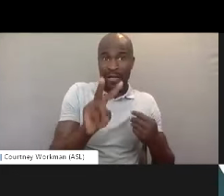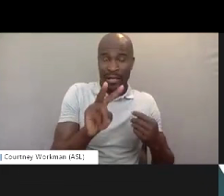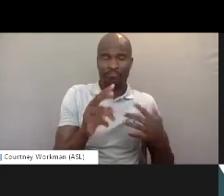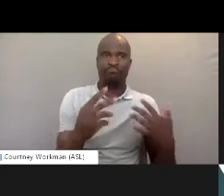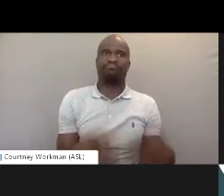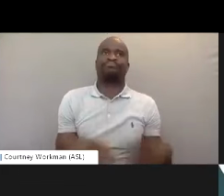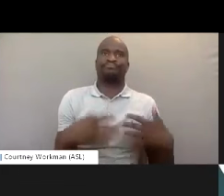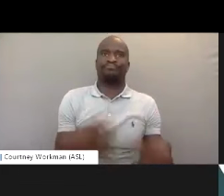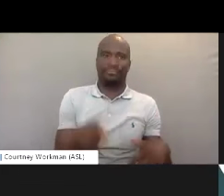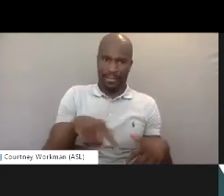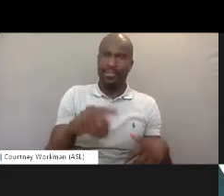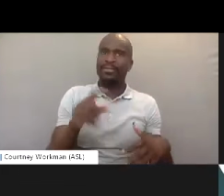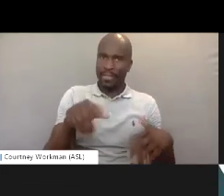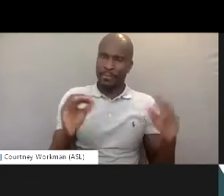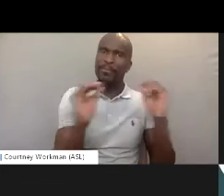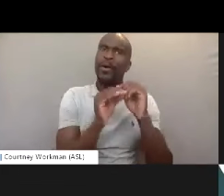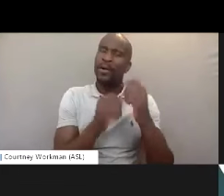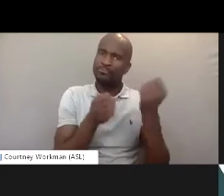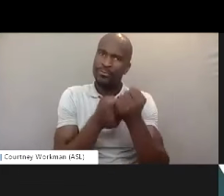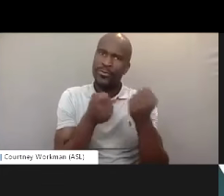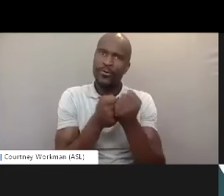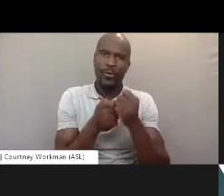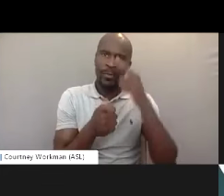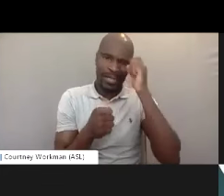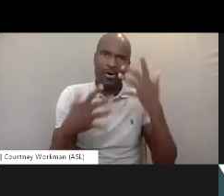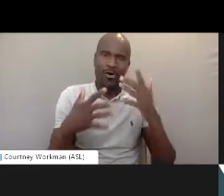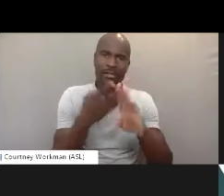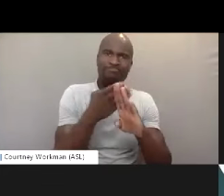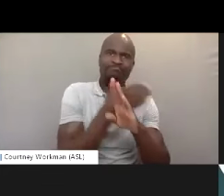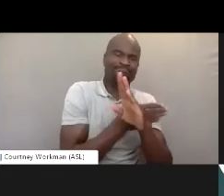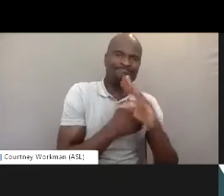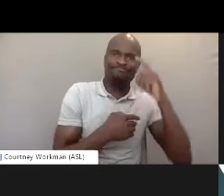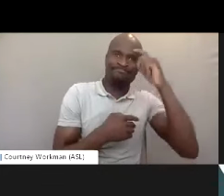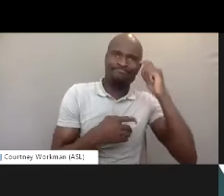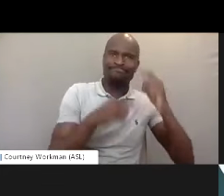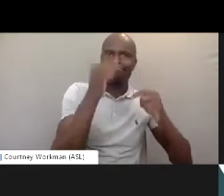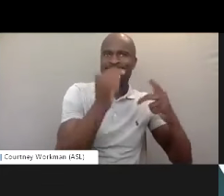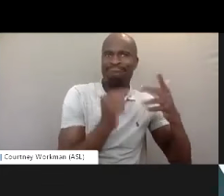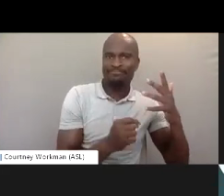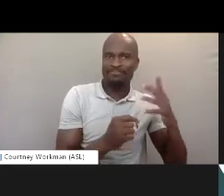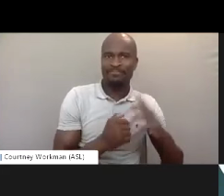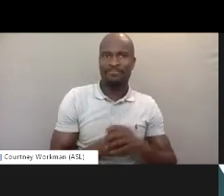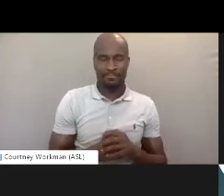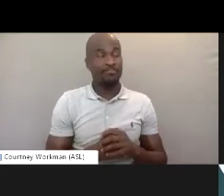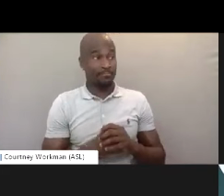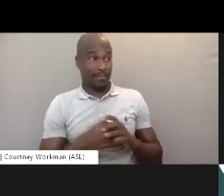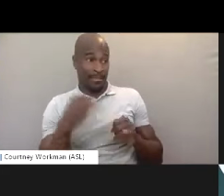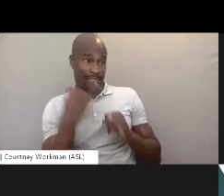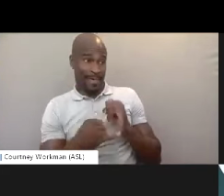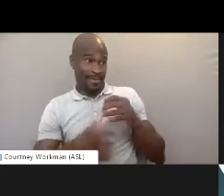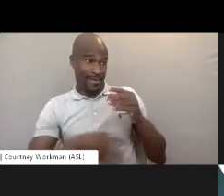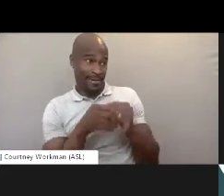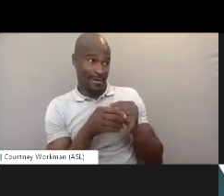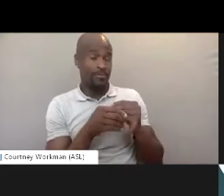also not need to kind of take some of those things in consideration when you're looking at that. And the last thing I would add, it also gives you an opportunity